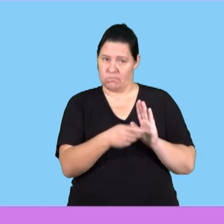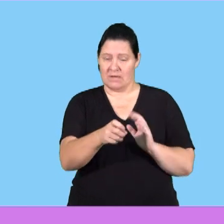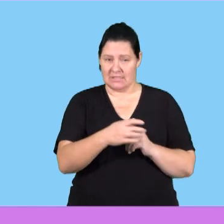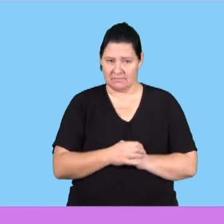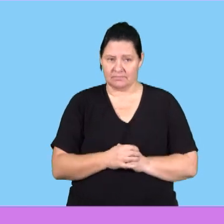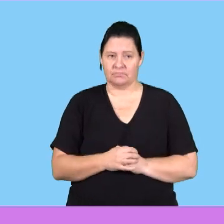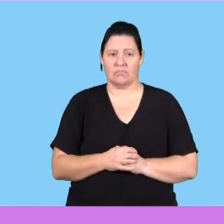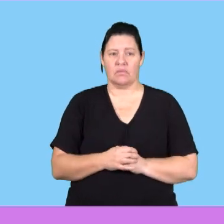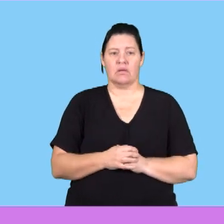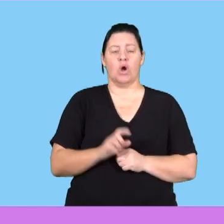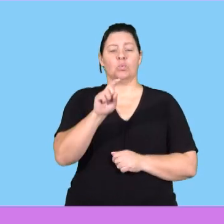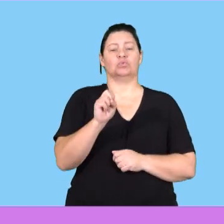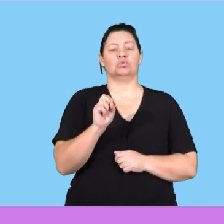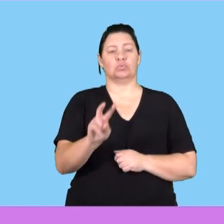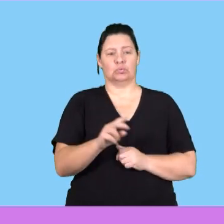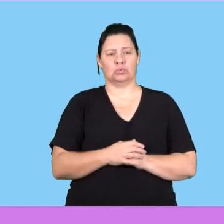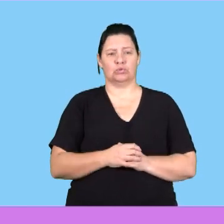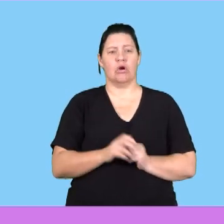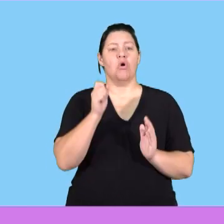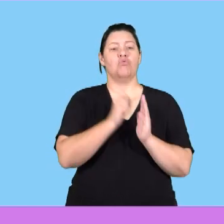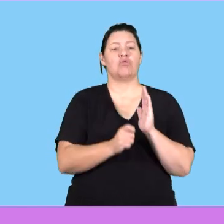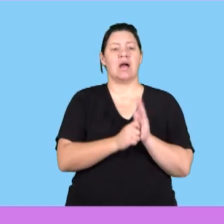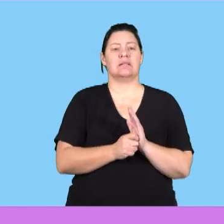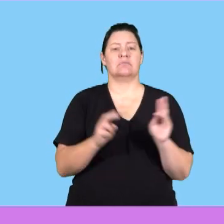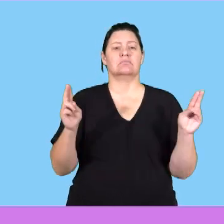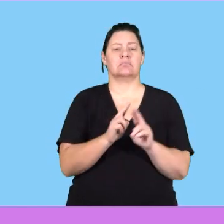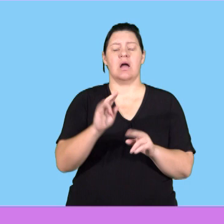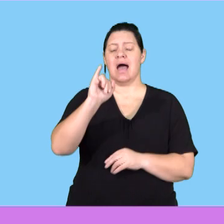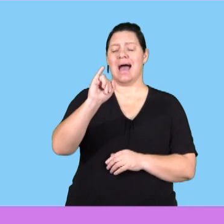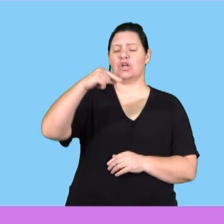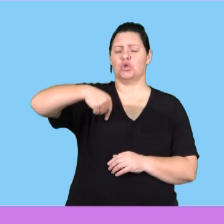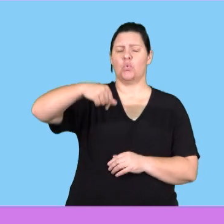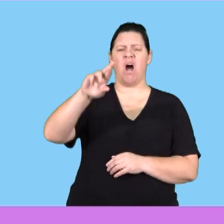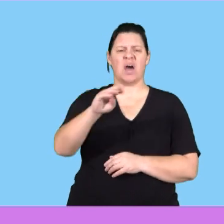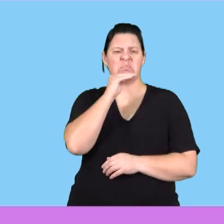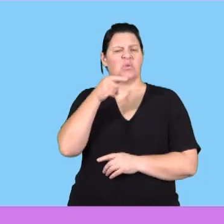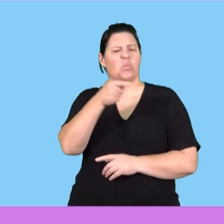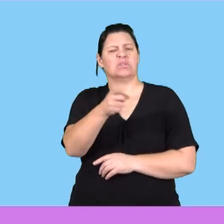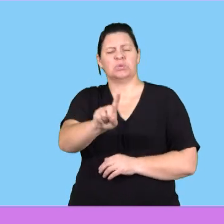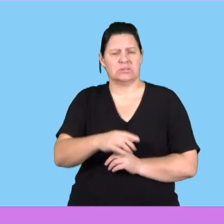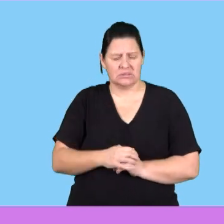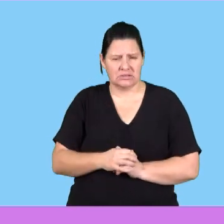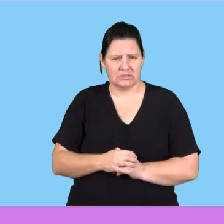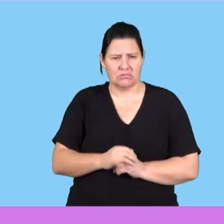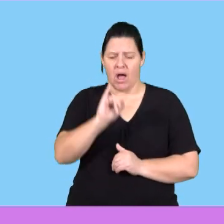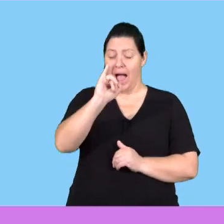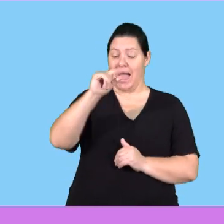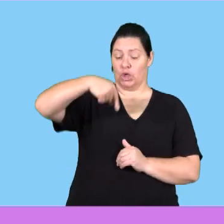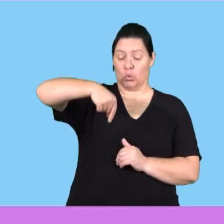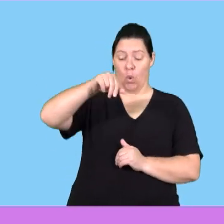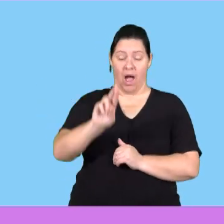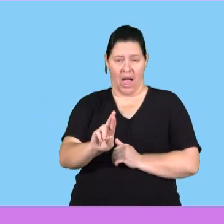subtract. Question number 2, write the abbreviation IQR in full. So if I look